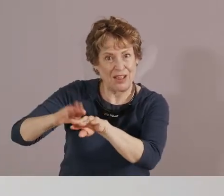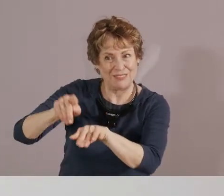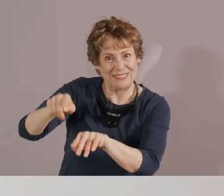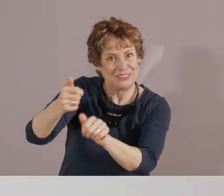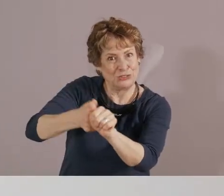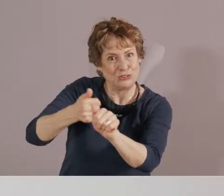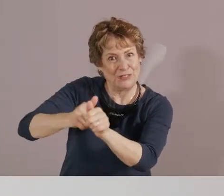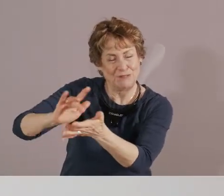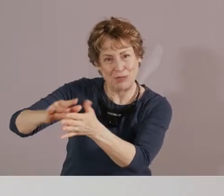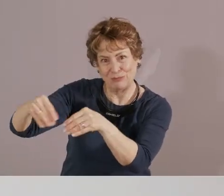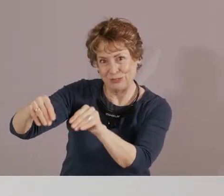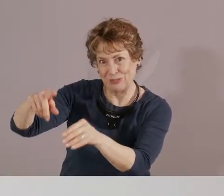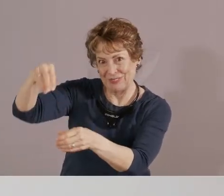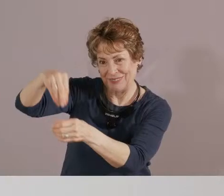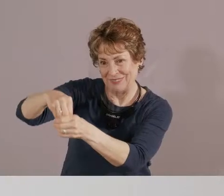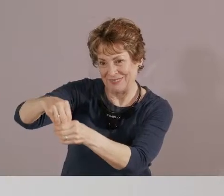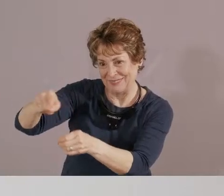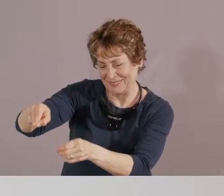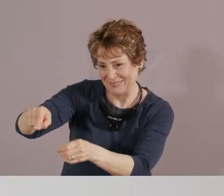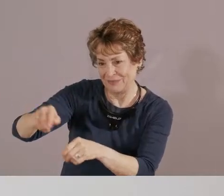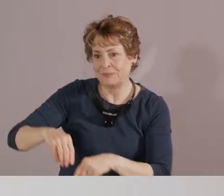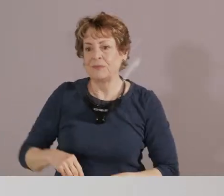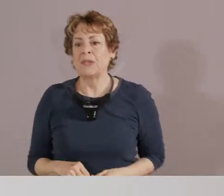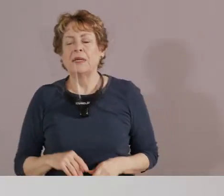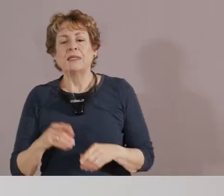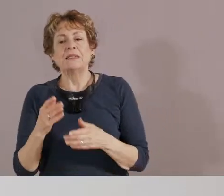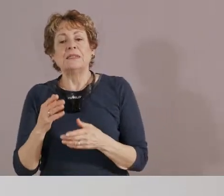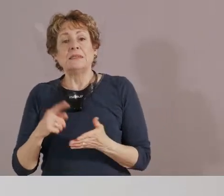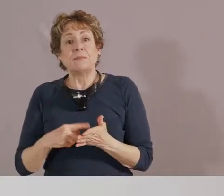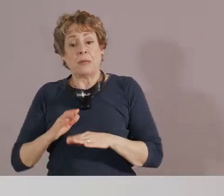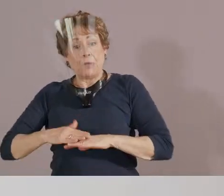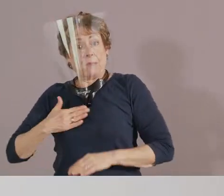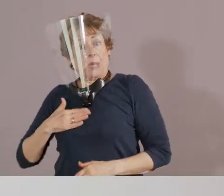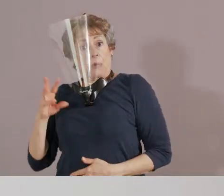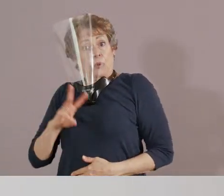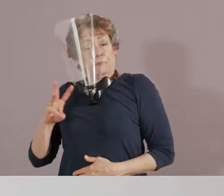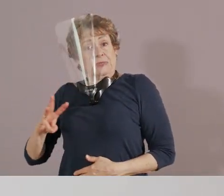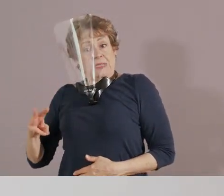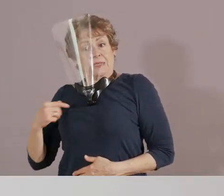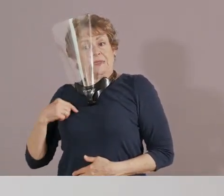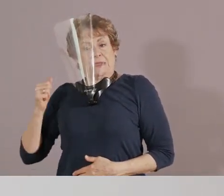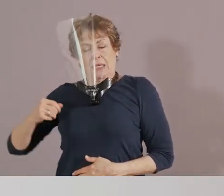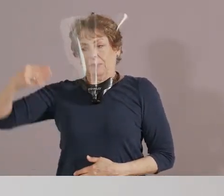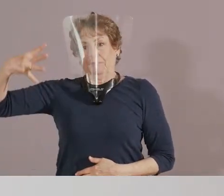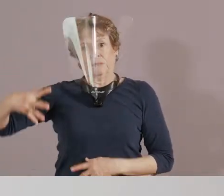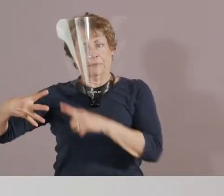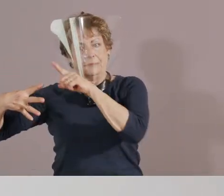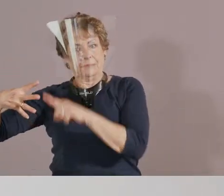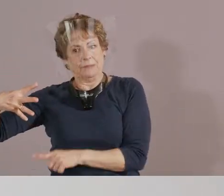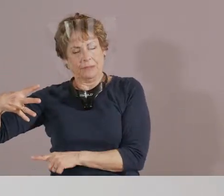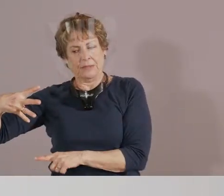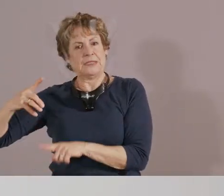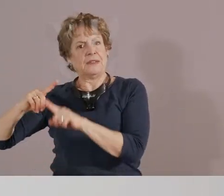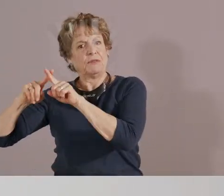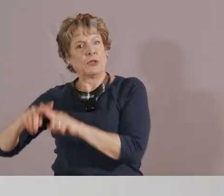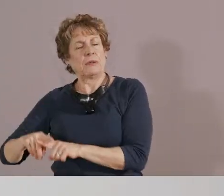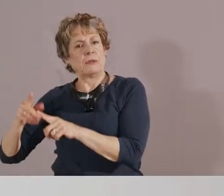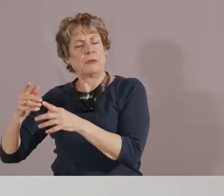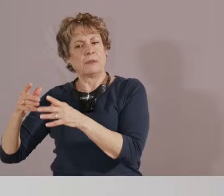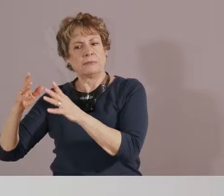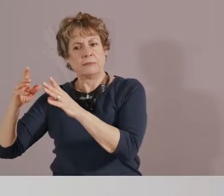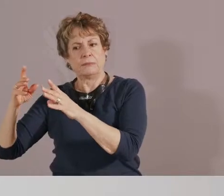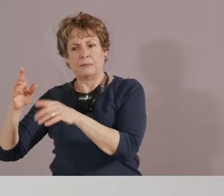our appointment scheduler, but you will be able to find the link to any kind of registration or appointment scheduler that they might